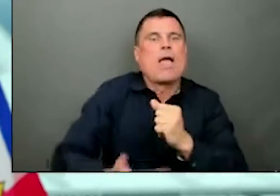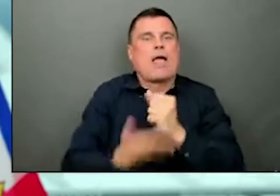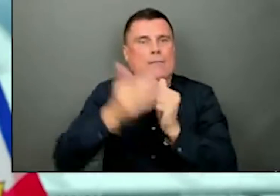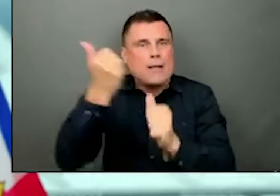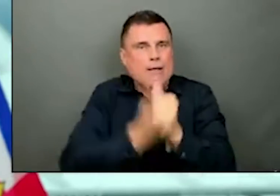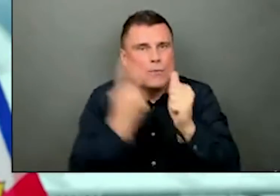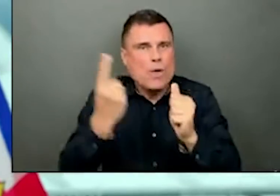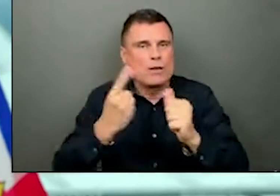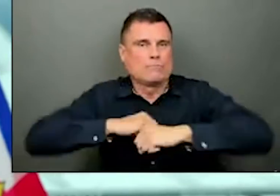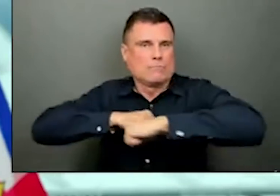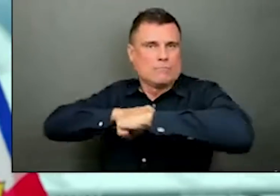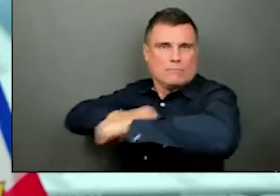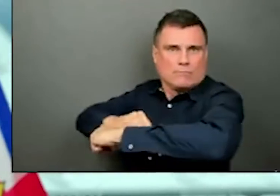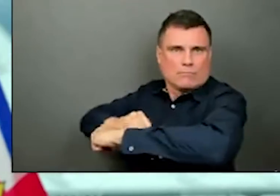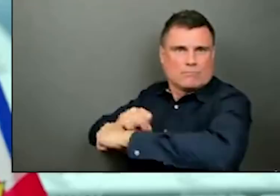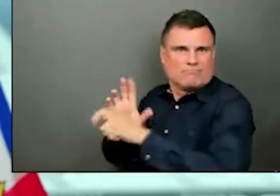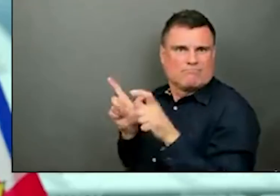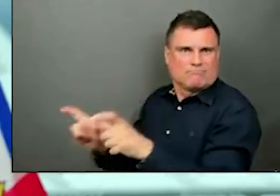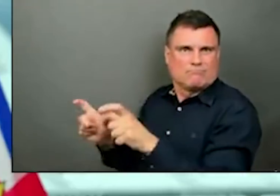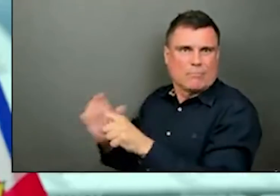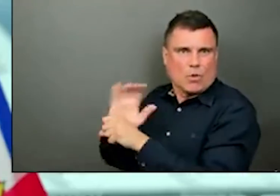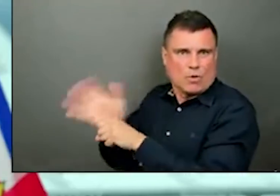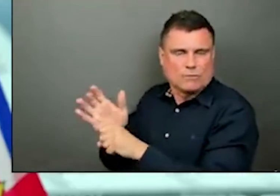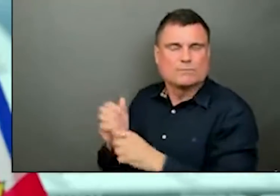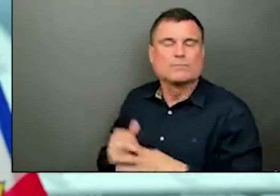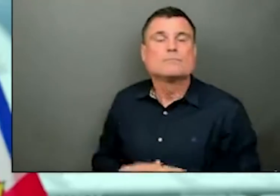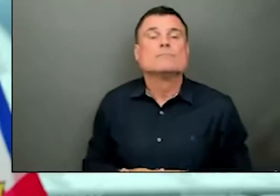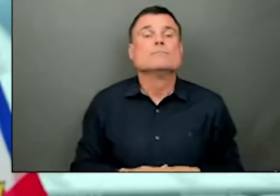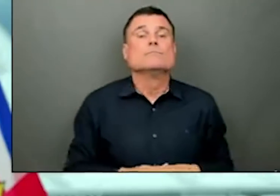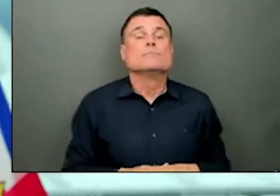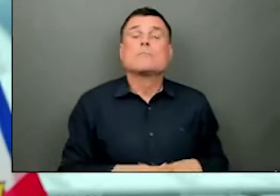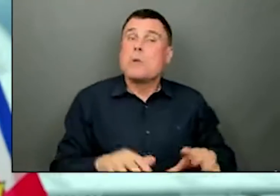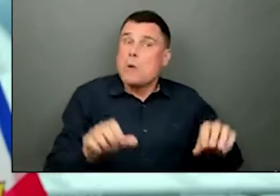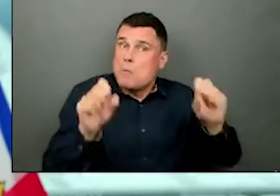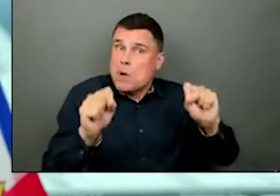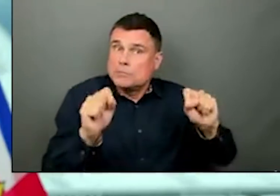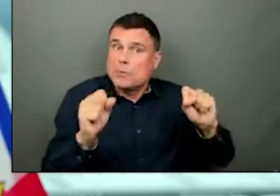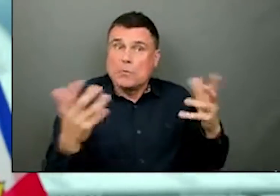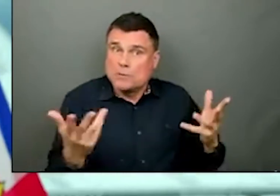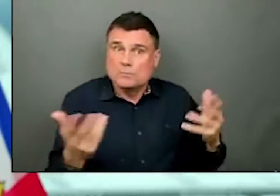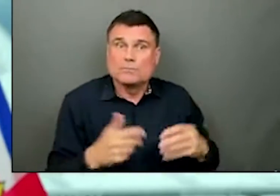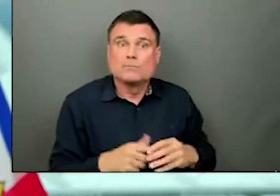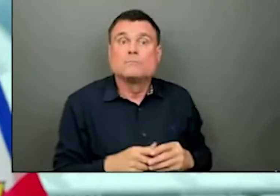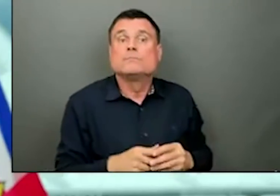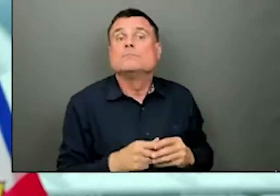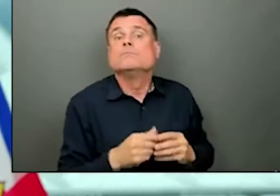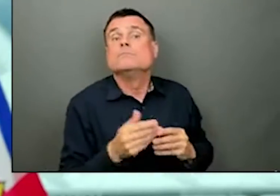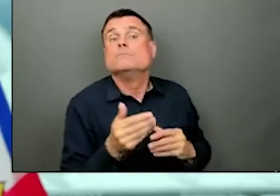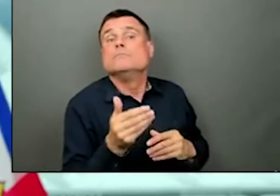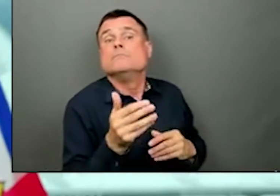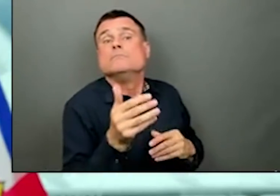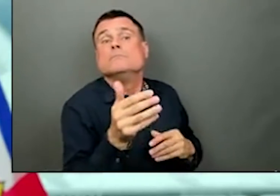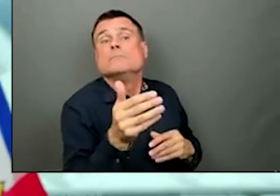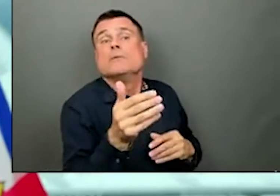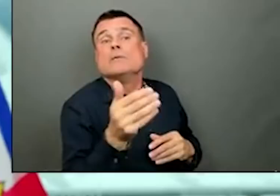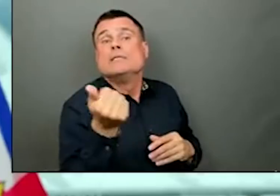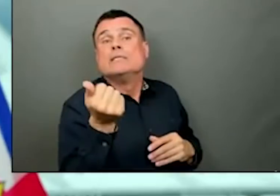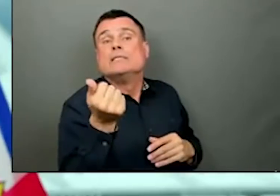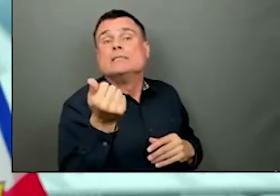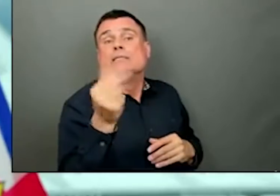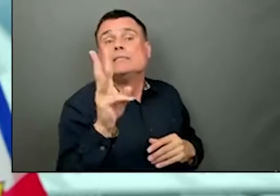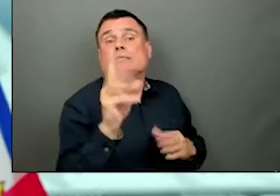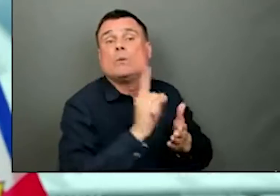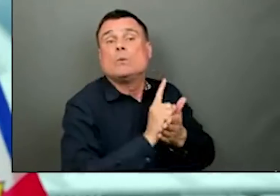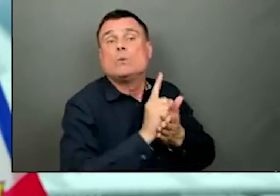16 weeks for most people. Right now, those people who receive their vaccines early on in the program are getting notified about their